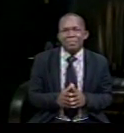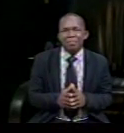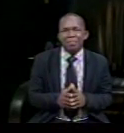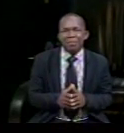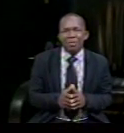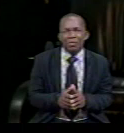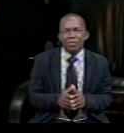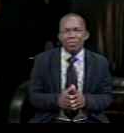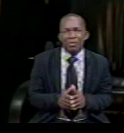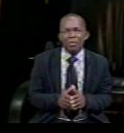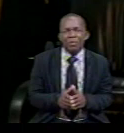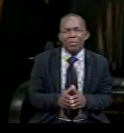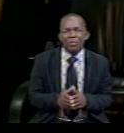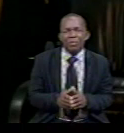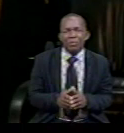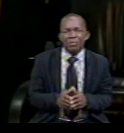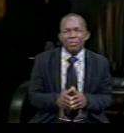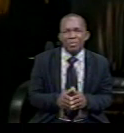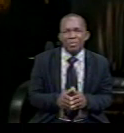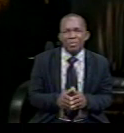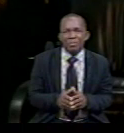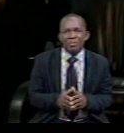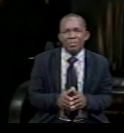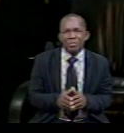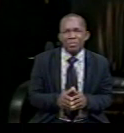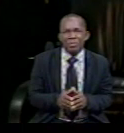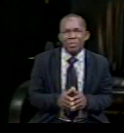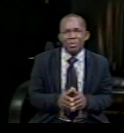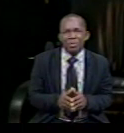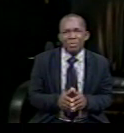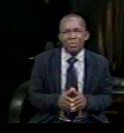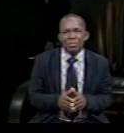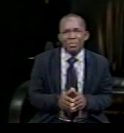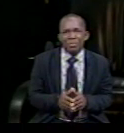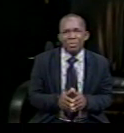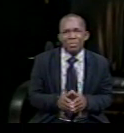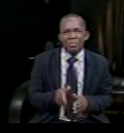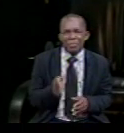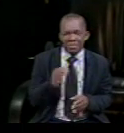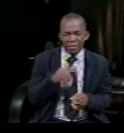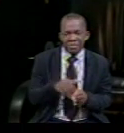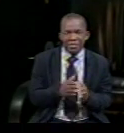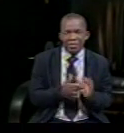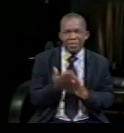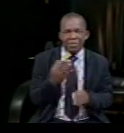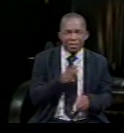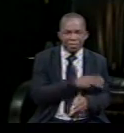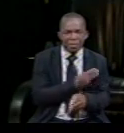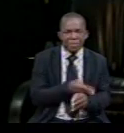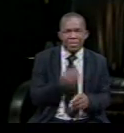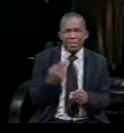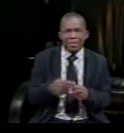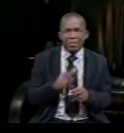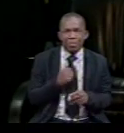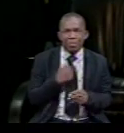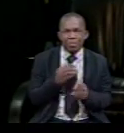Oh, yes, Lord. Do it in our lives. In Jesus' mighty name we've prayed.